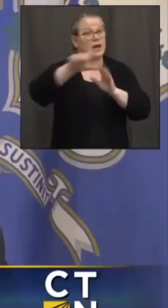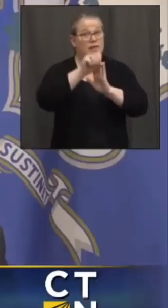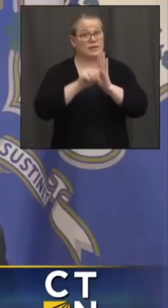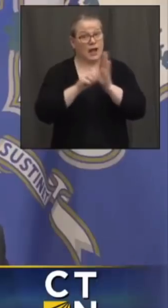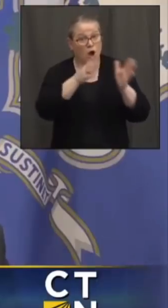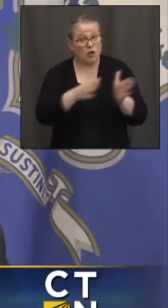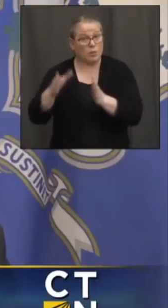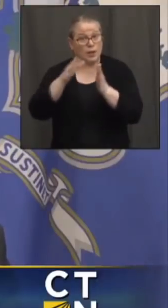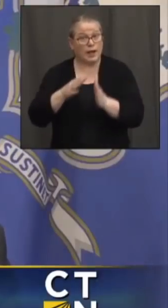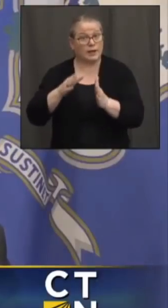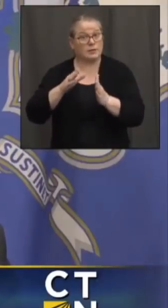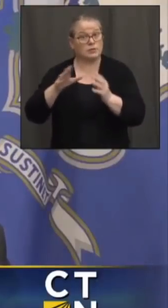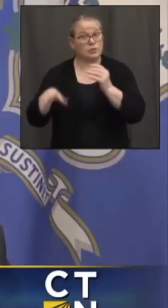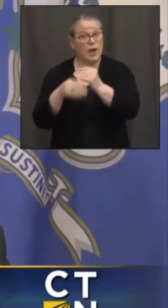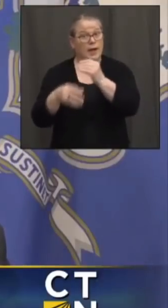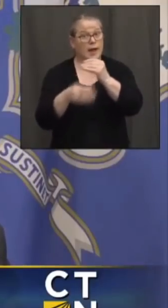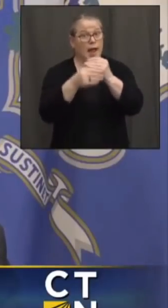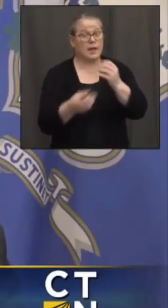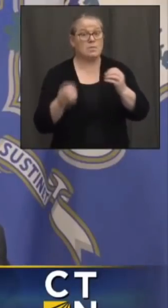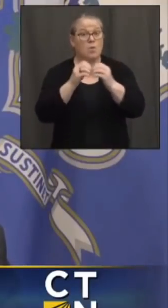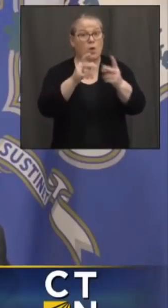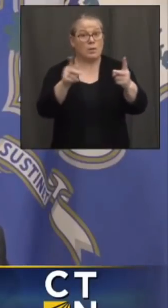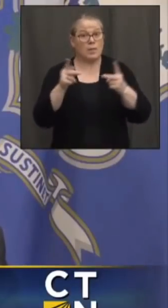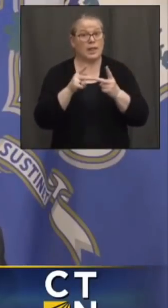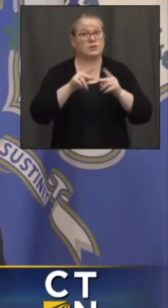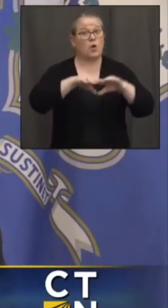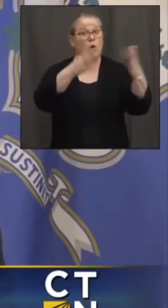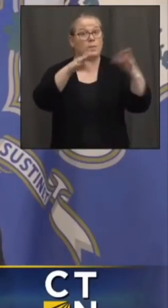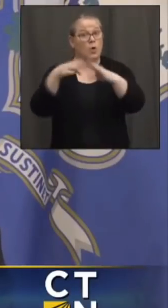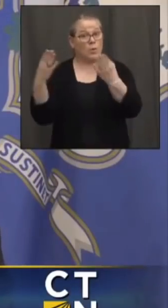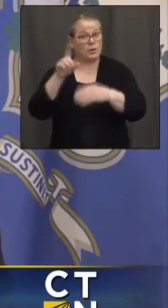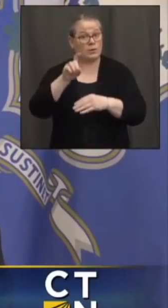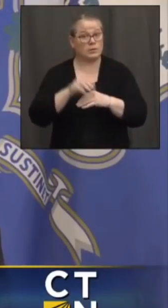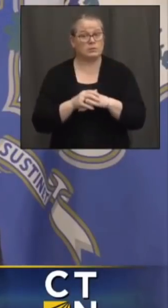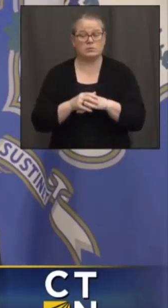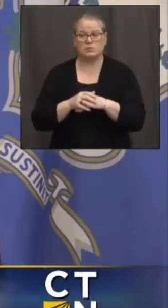I think we are adding on more mass vaccination sites.